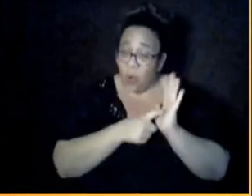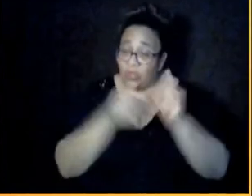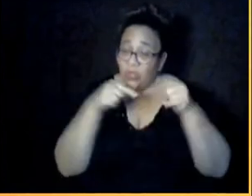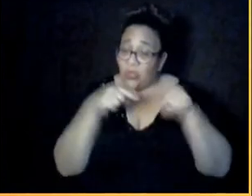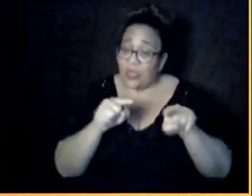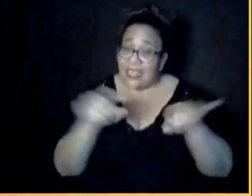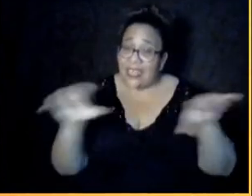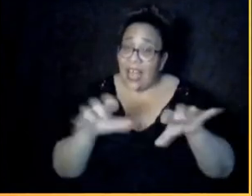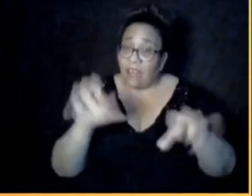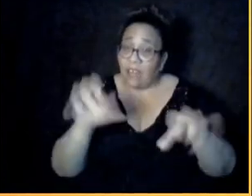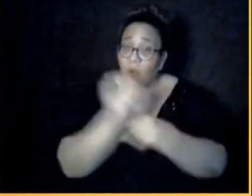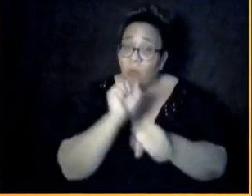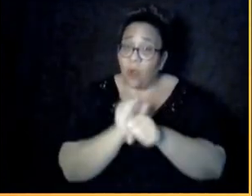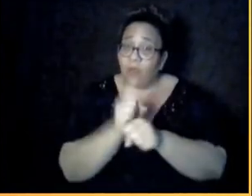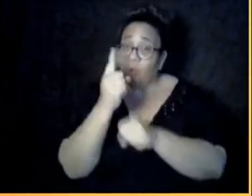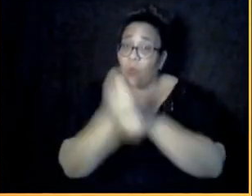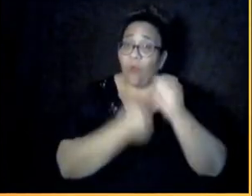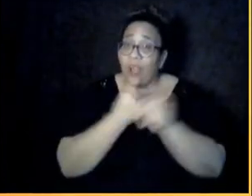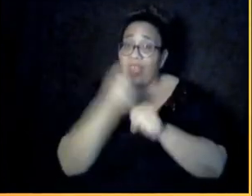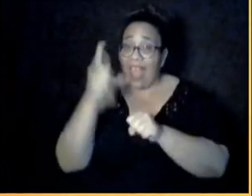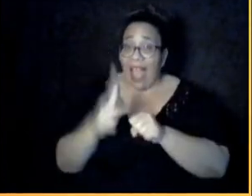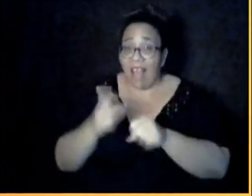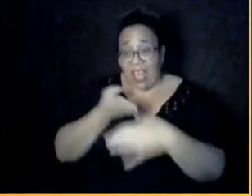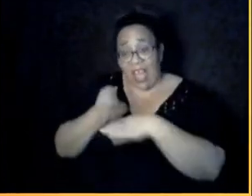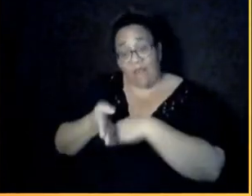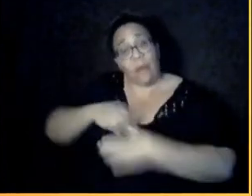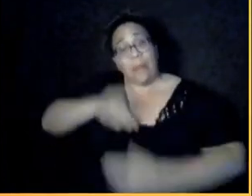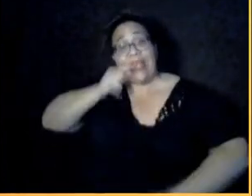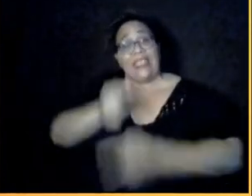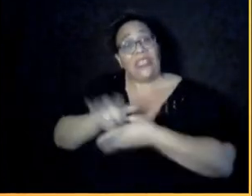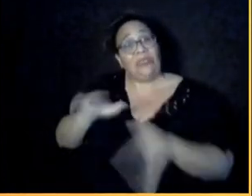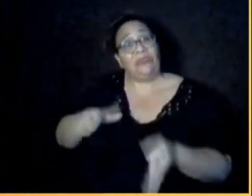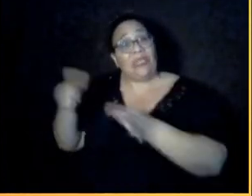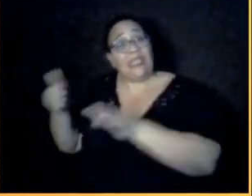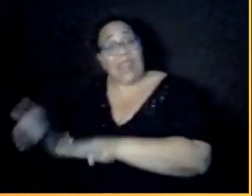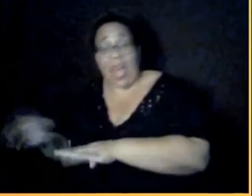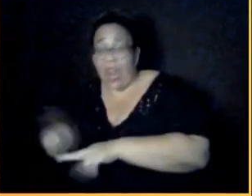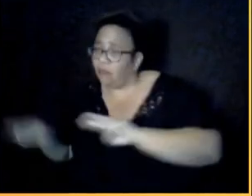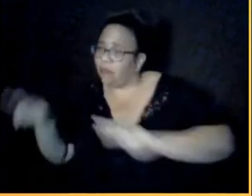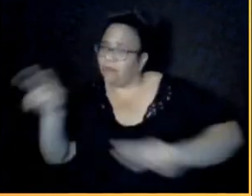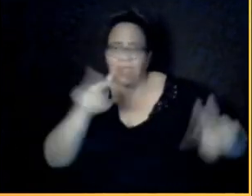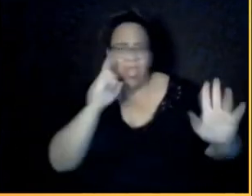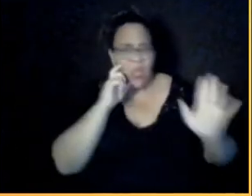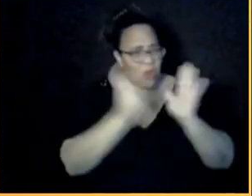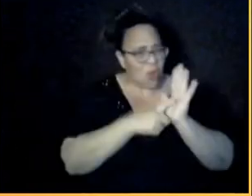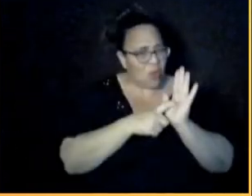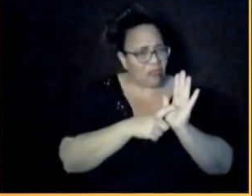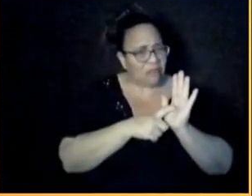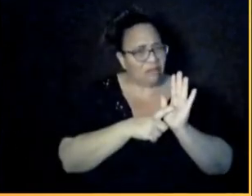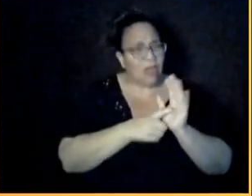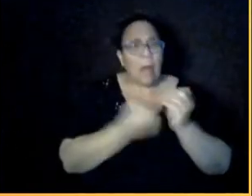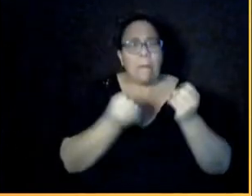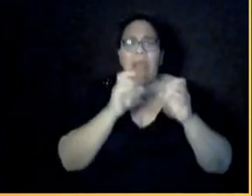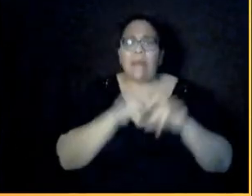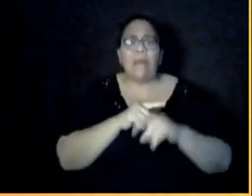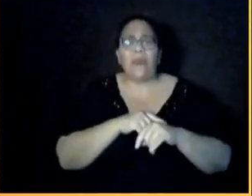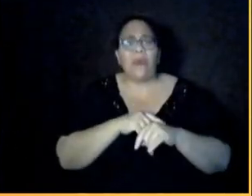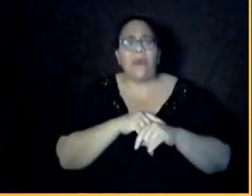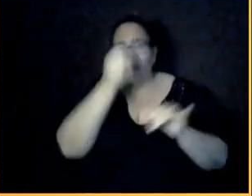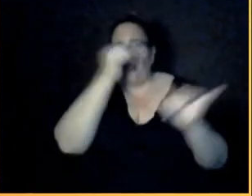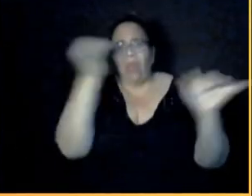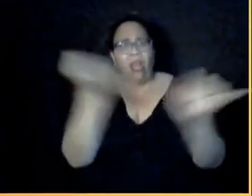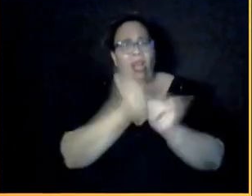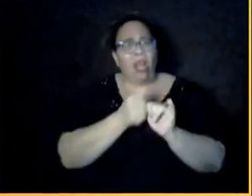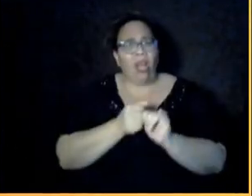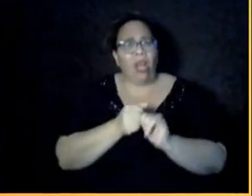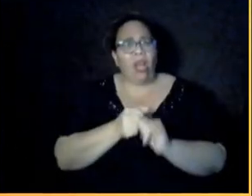work, you know, a year and a half after my sister passing, that I've noticed that there's a lot of hypocrites, a lot of them out there,